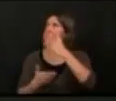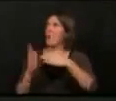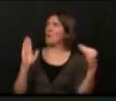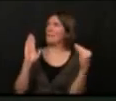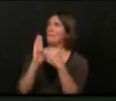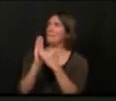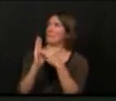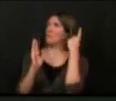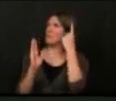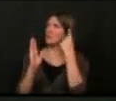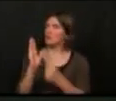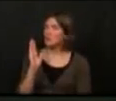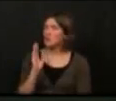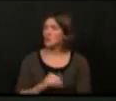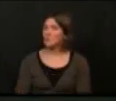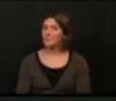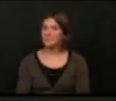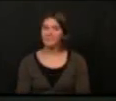right?